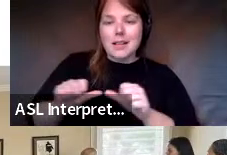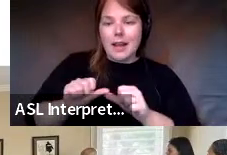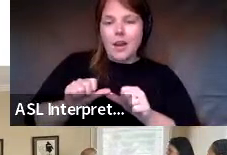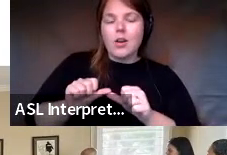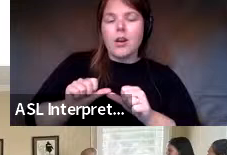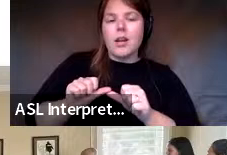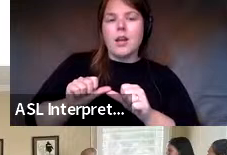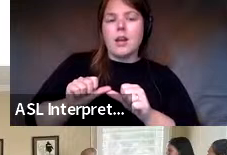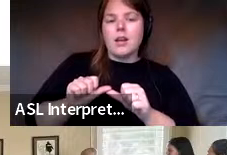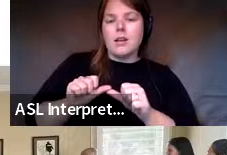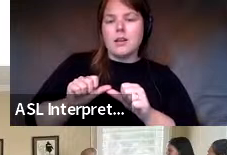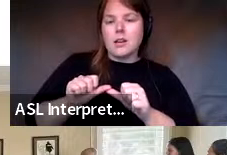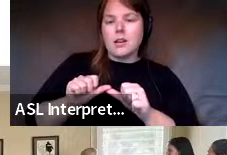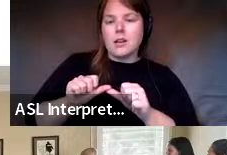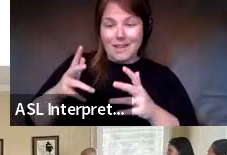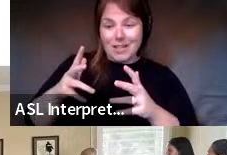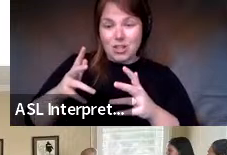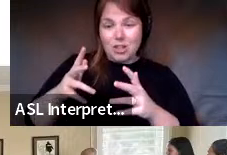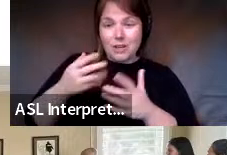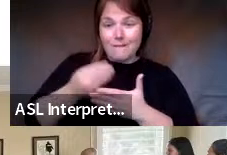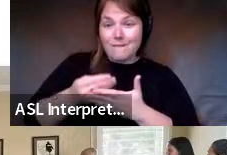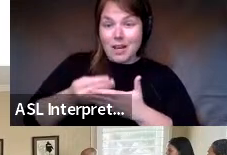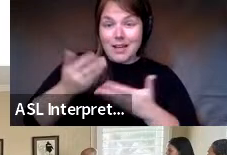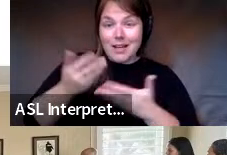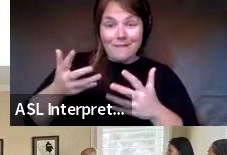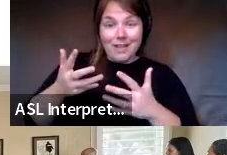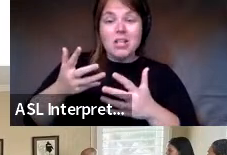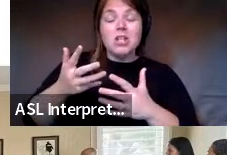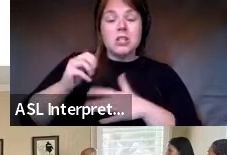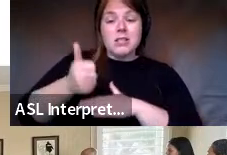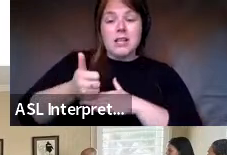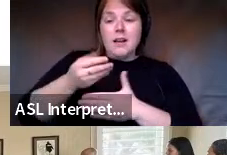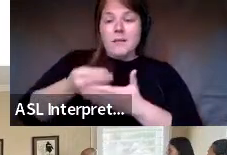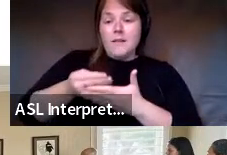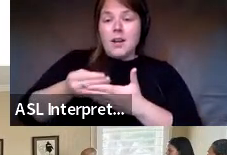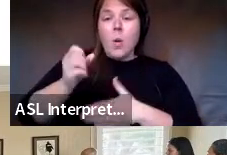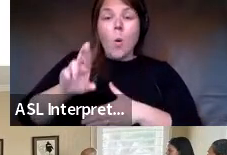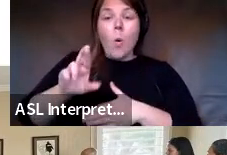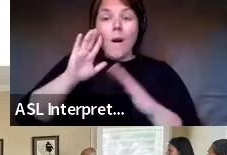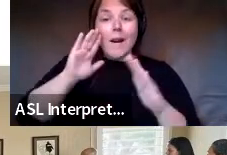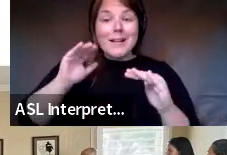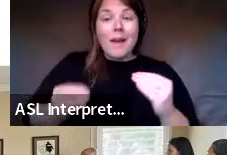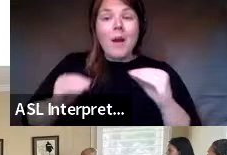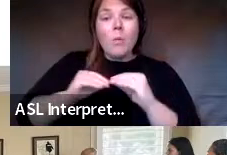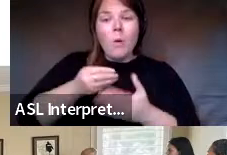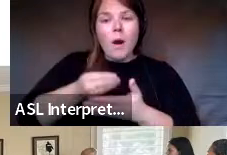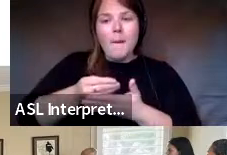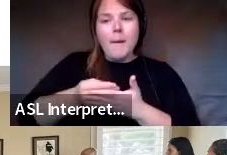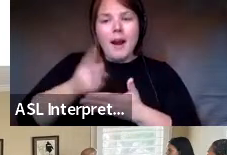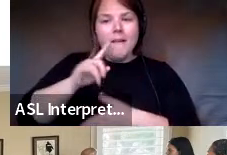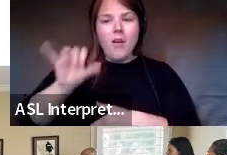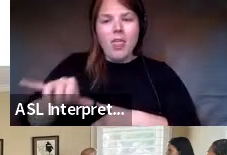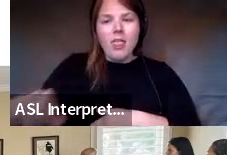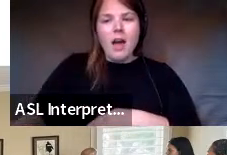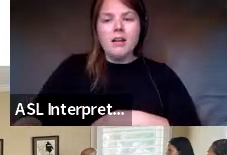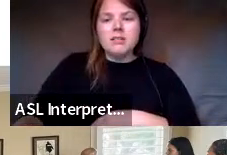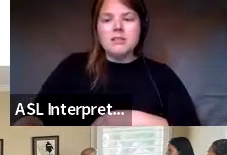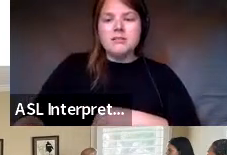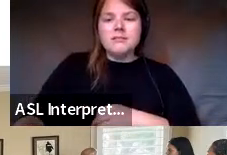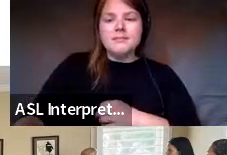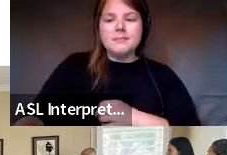are already been planted, already been funded, allocated already, or we're going to expect more of it, more money into the